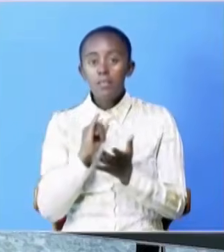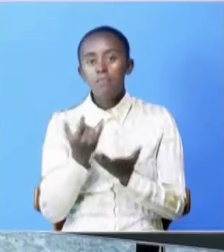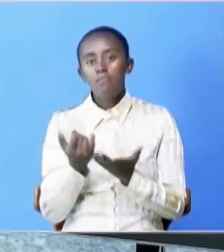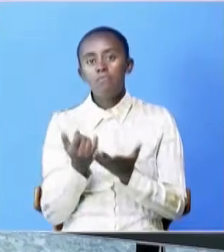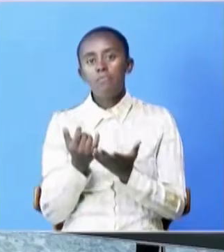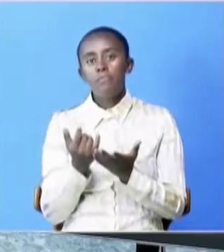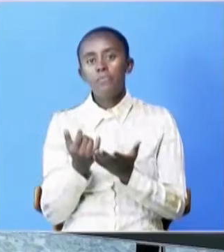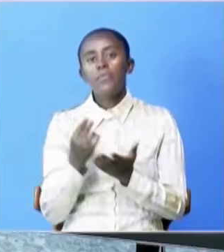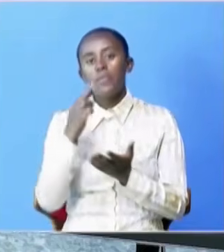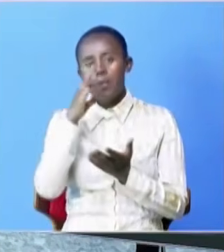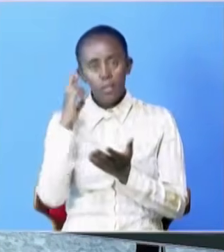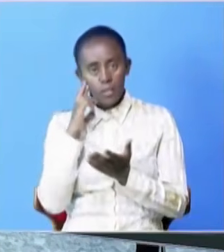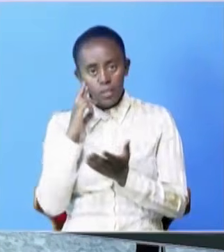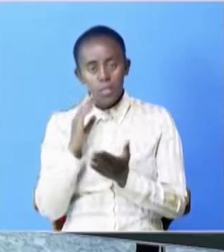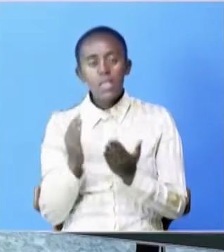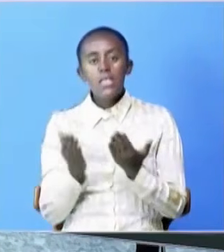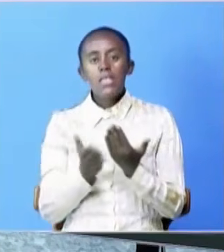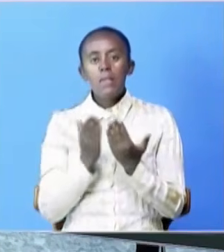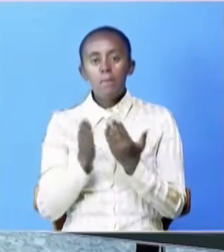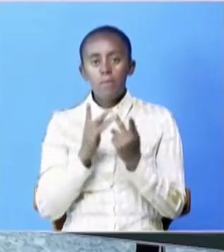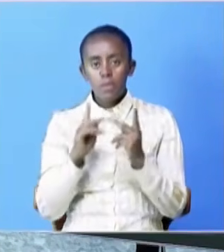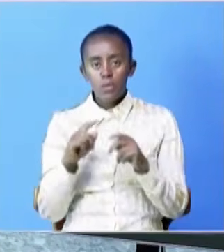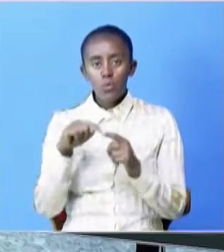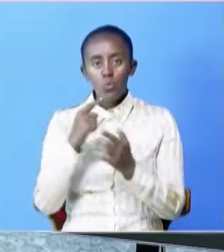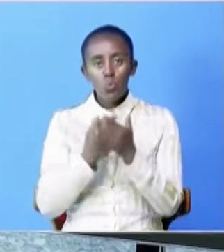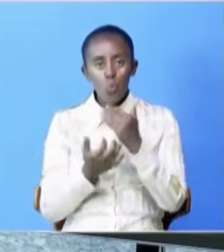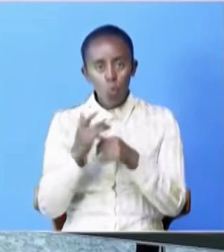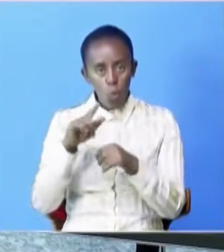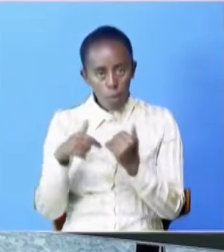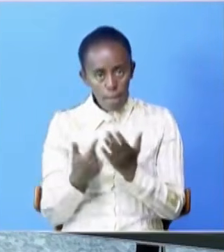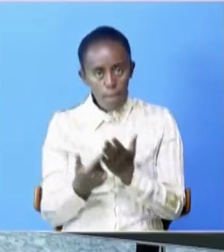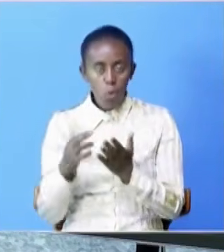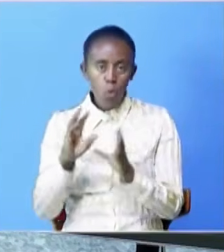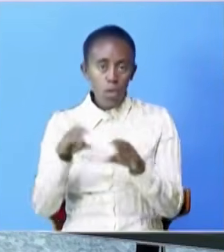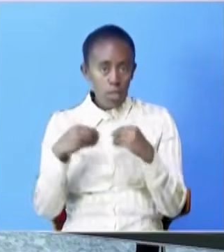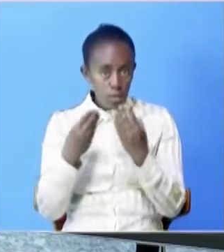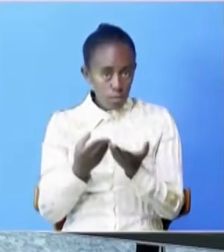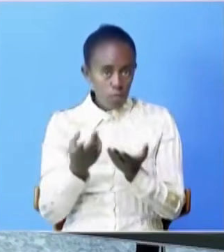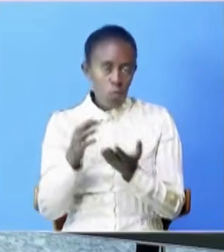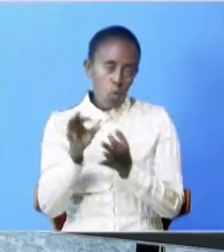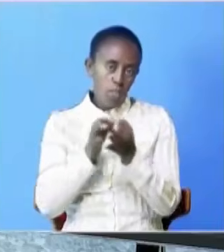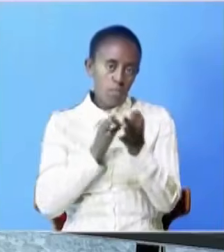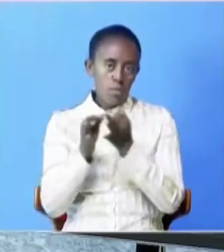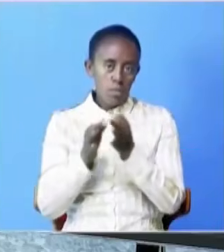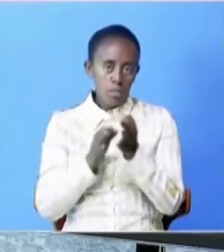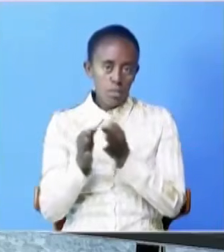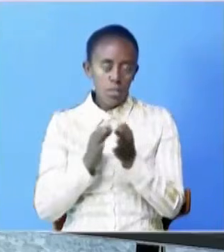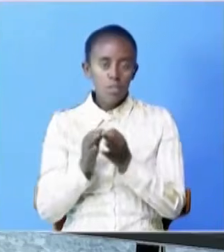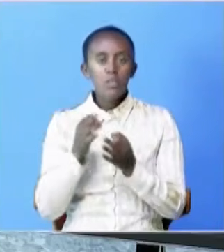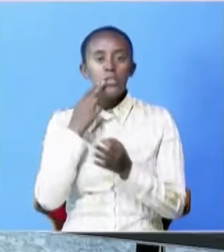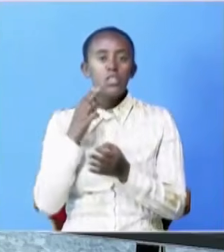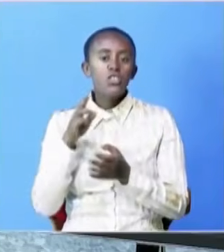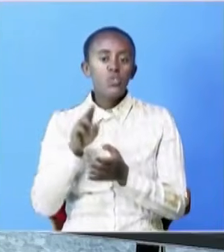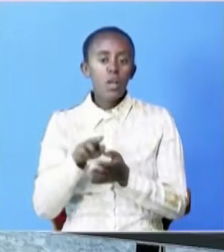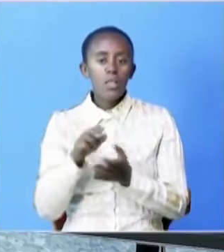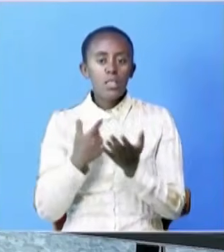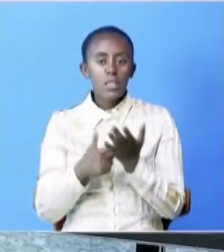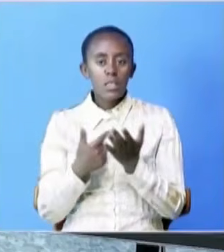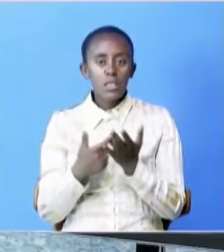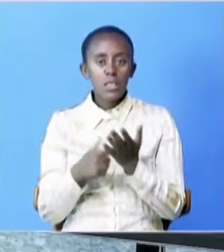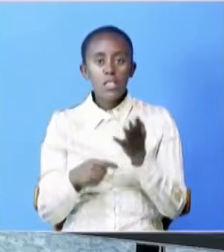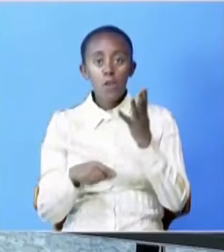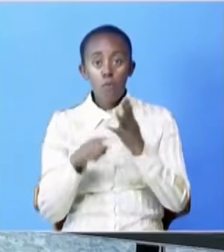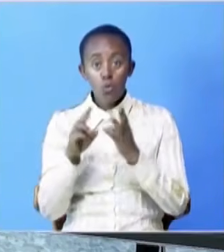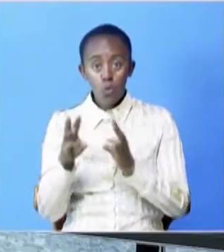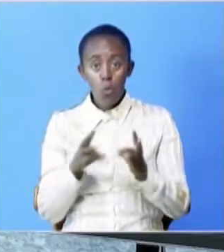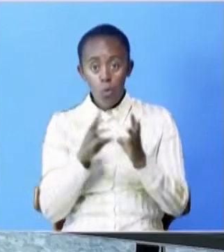then we use the simple present to talk about or give or express instructions. This is the fourth way